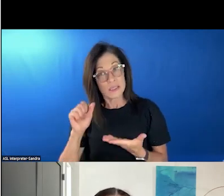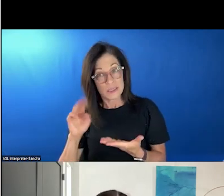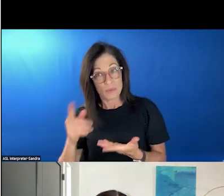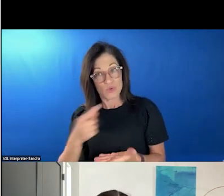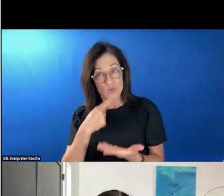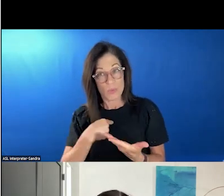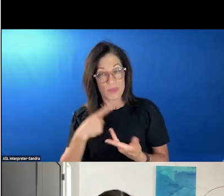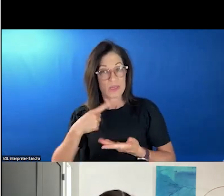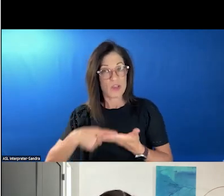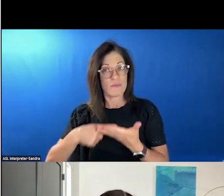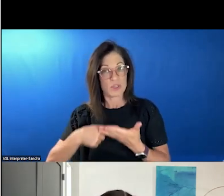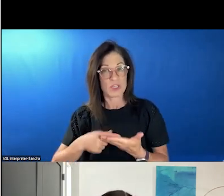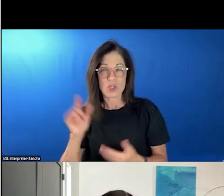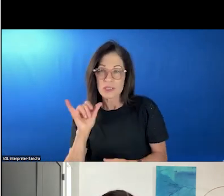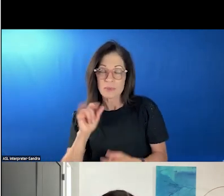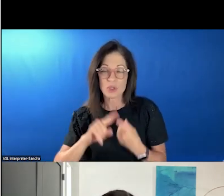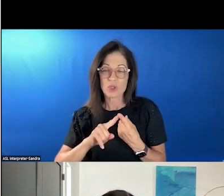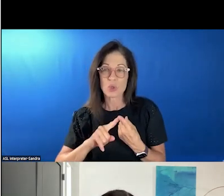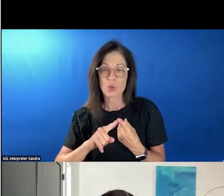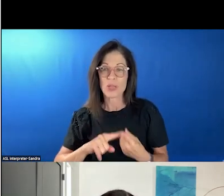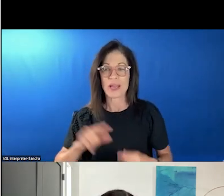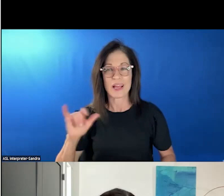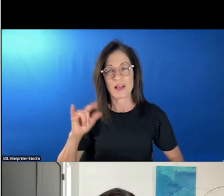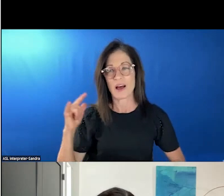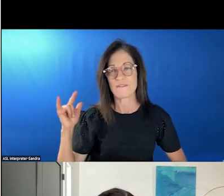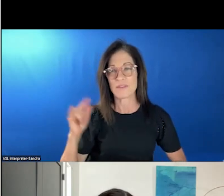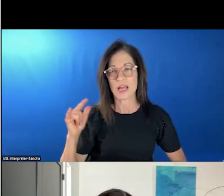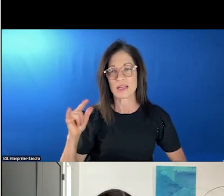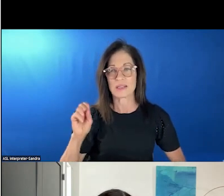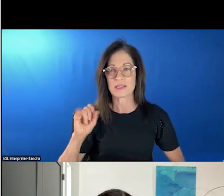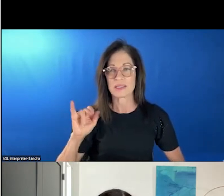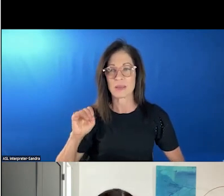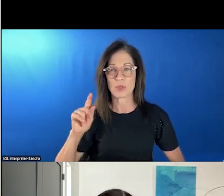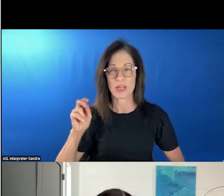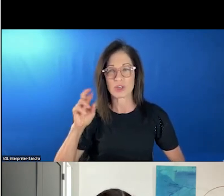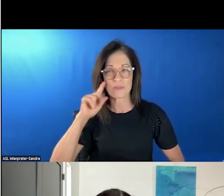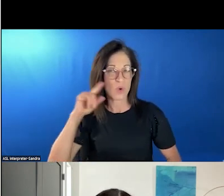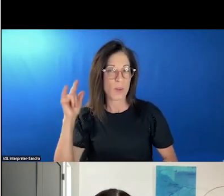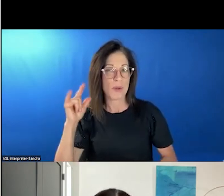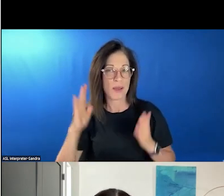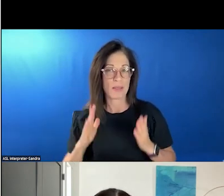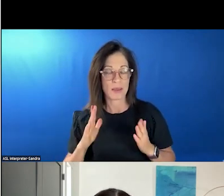these conversations are similar to flight simulators for pilots. Can you explain what that means?